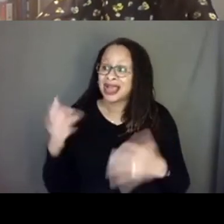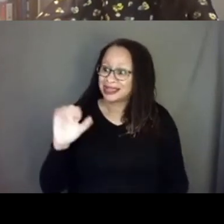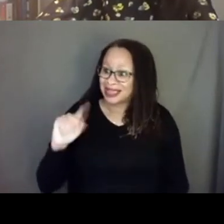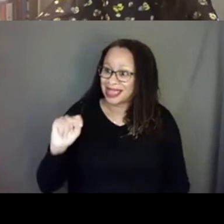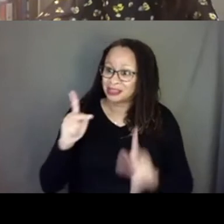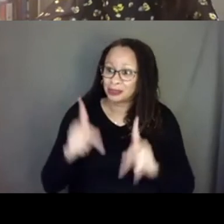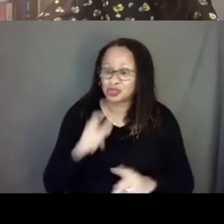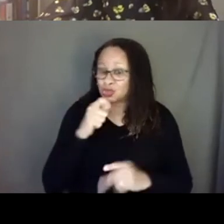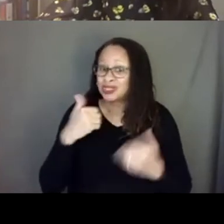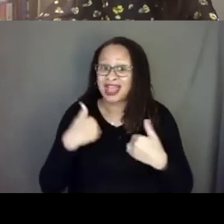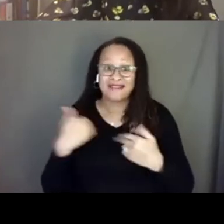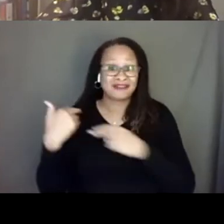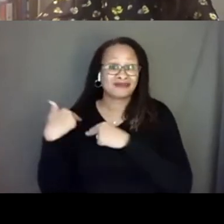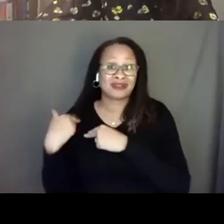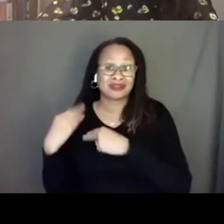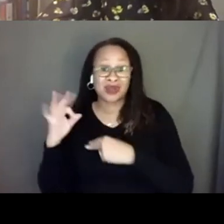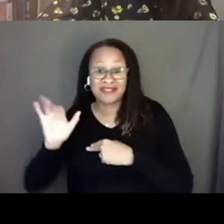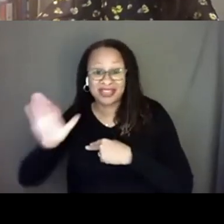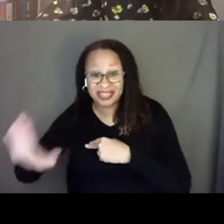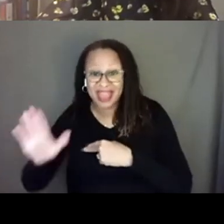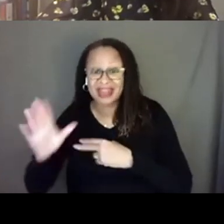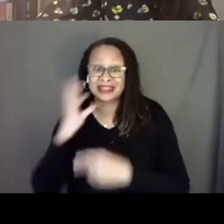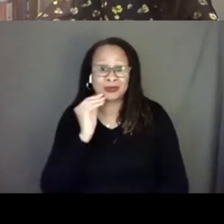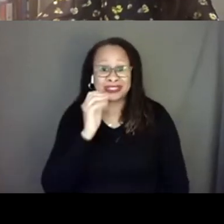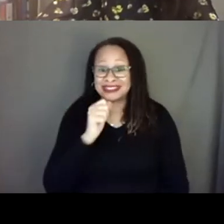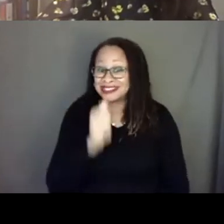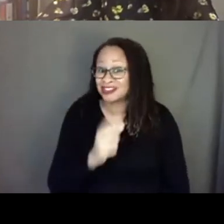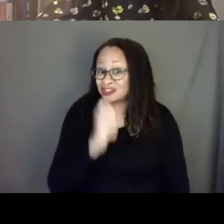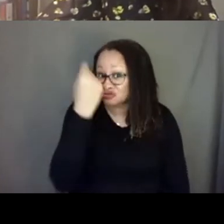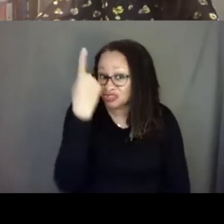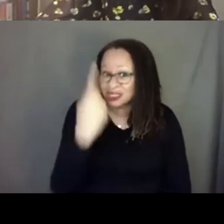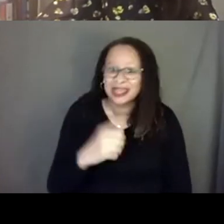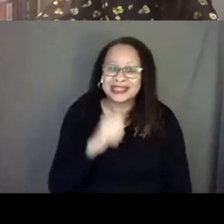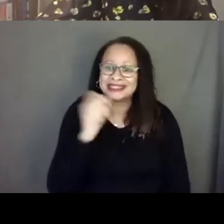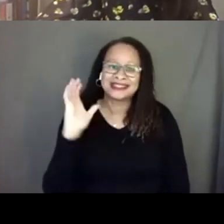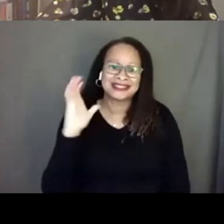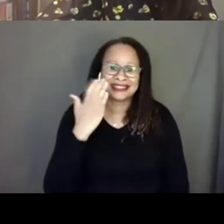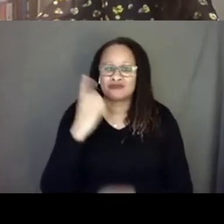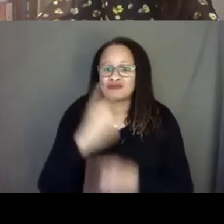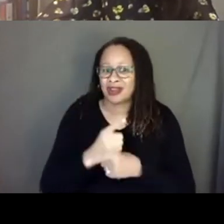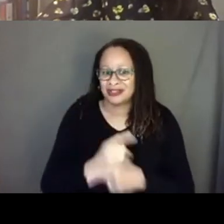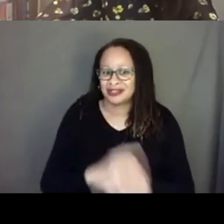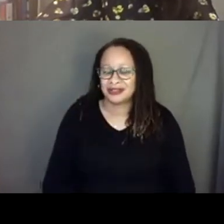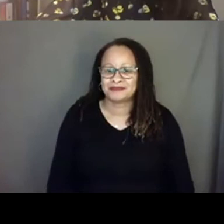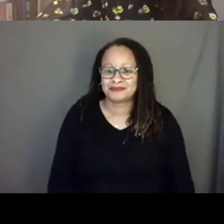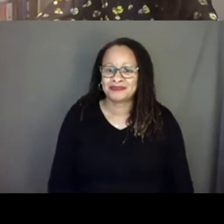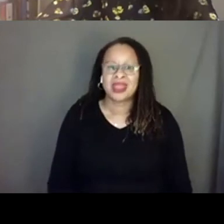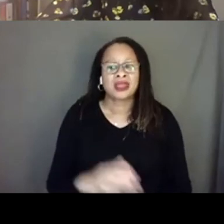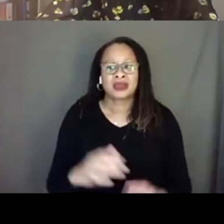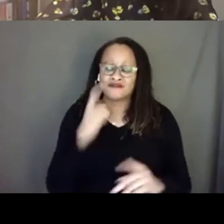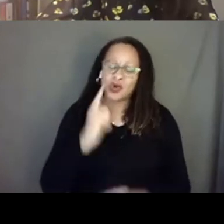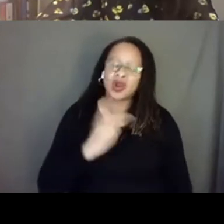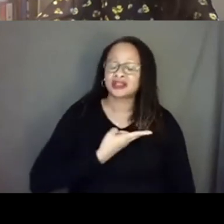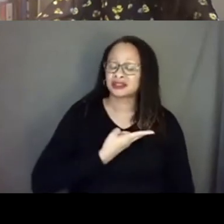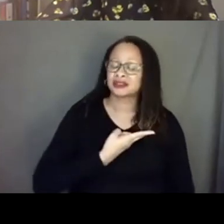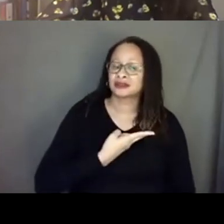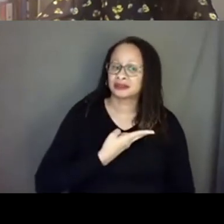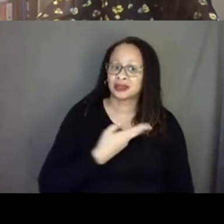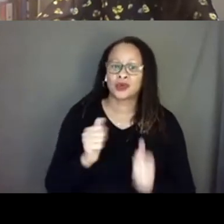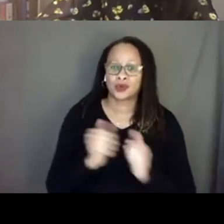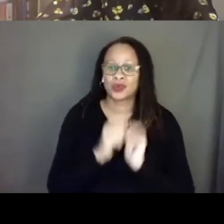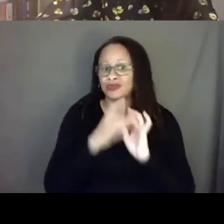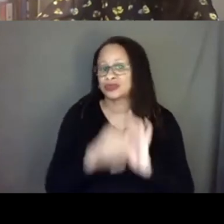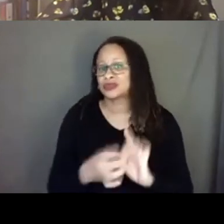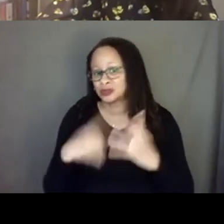understand, didn't seem right. certainly in our case, in what with respect to what we